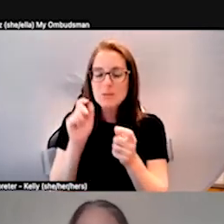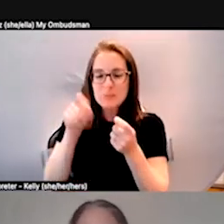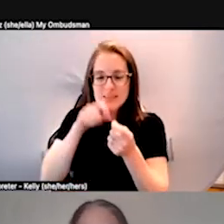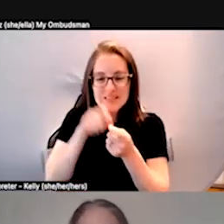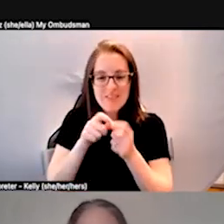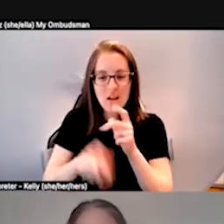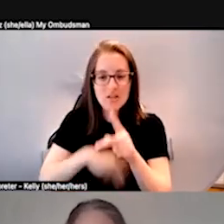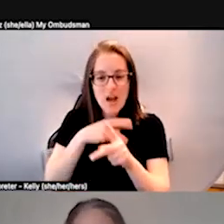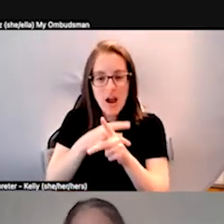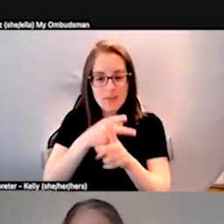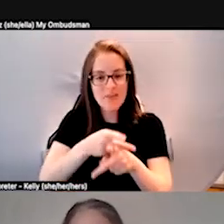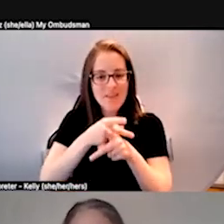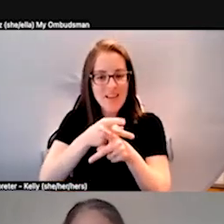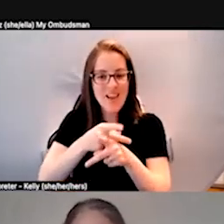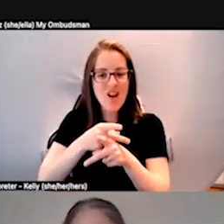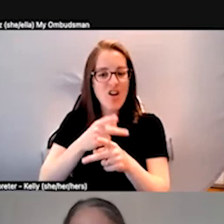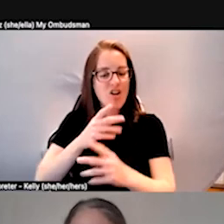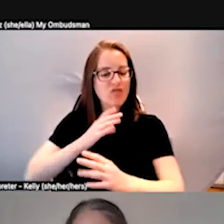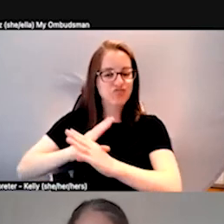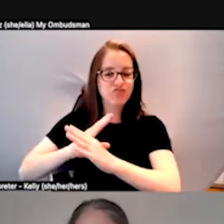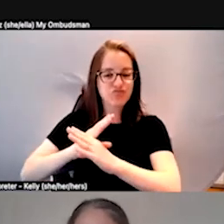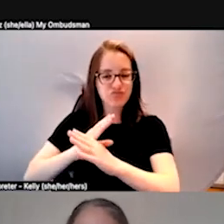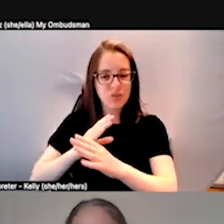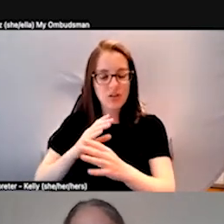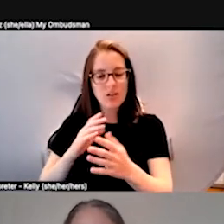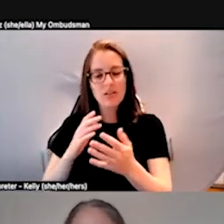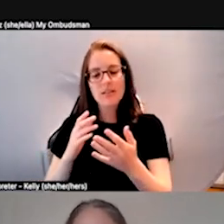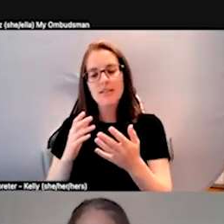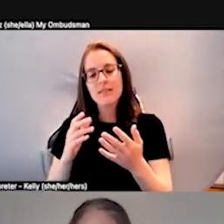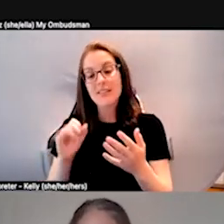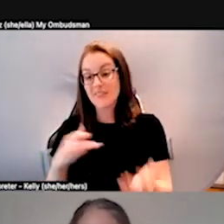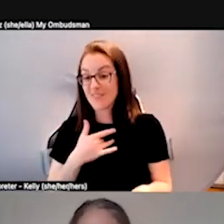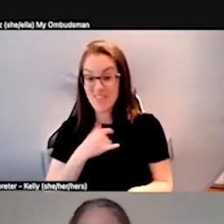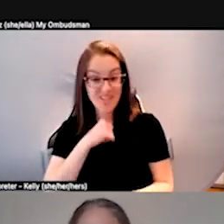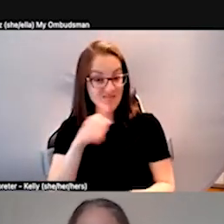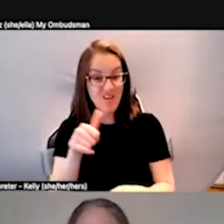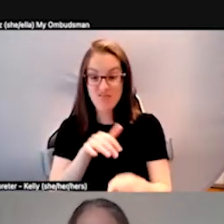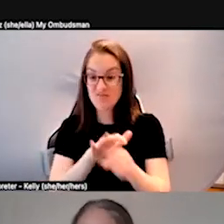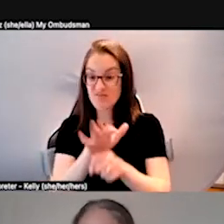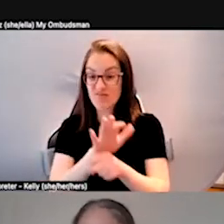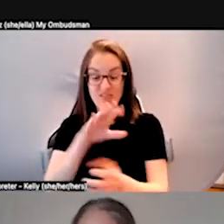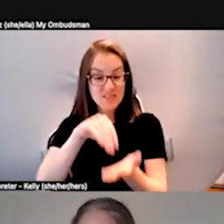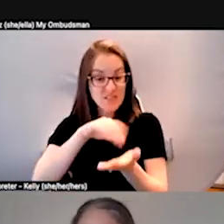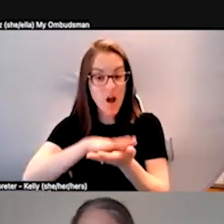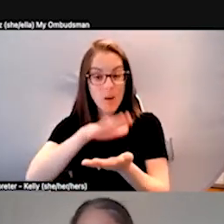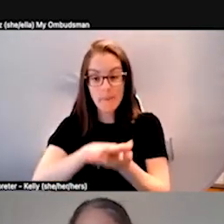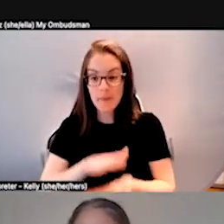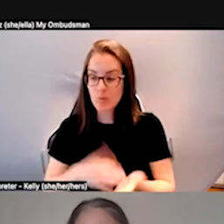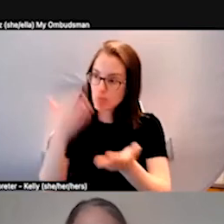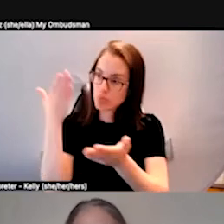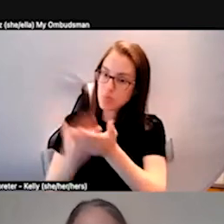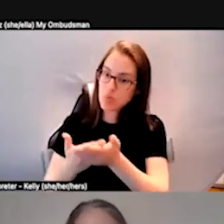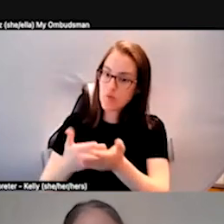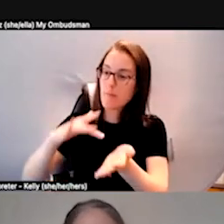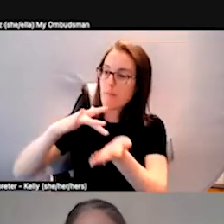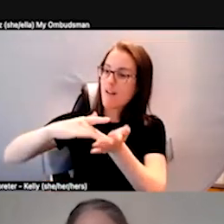if they feel there is not sufficient documentation to support that it is medically necessary as a form